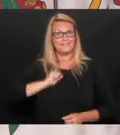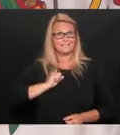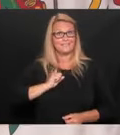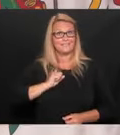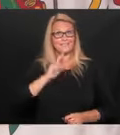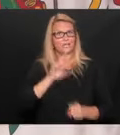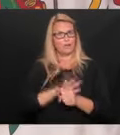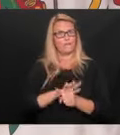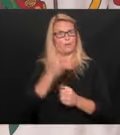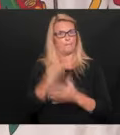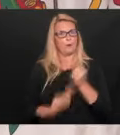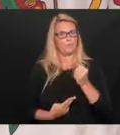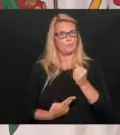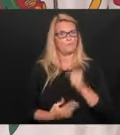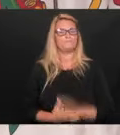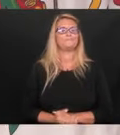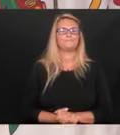them both.